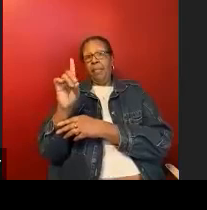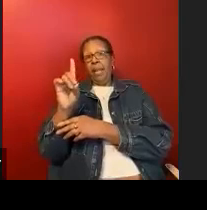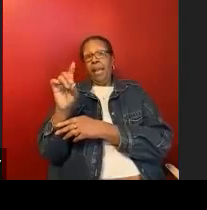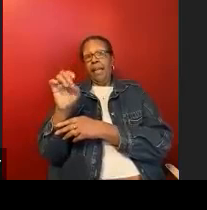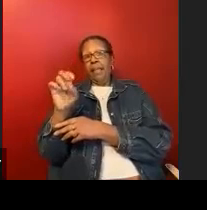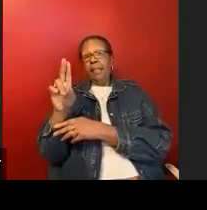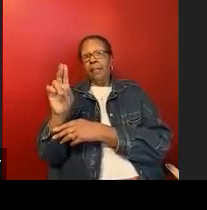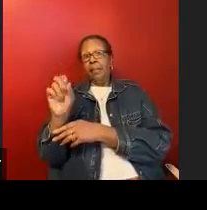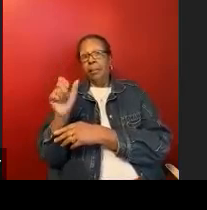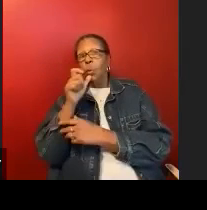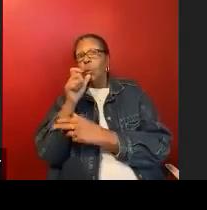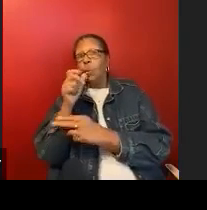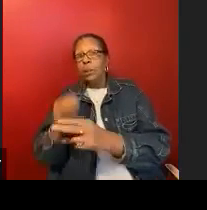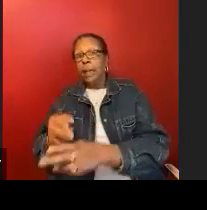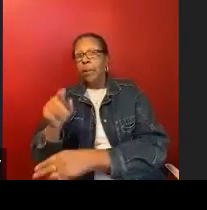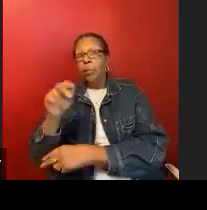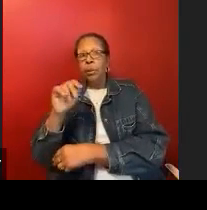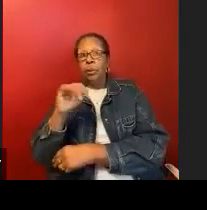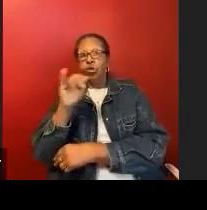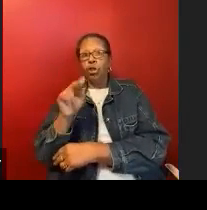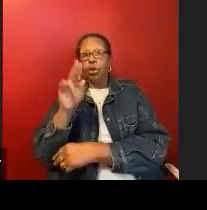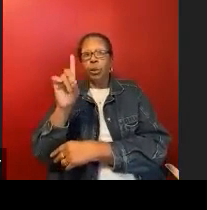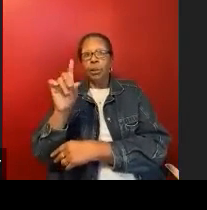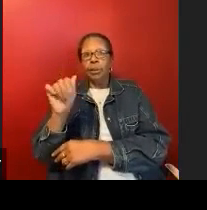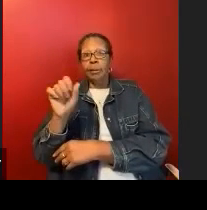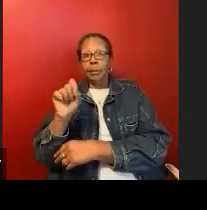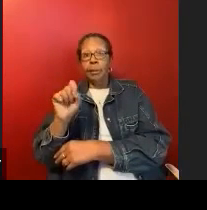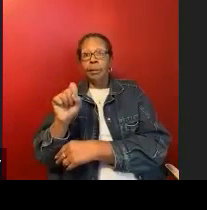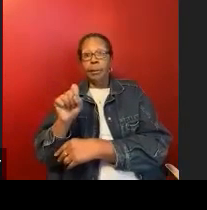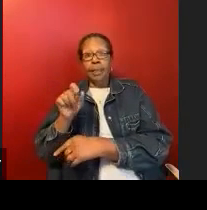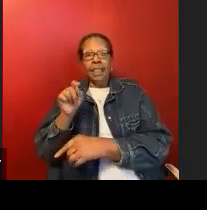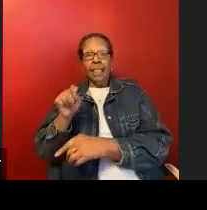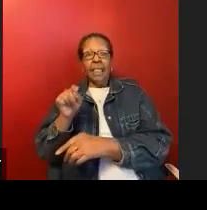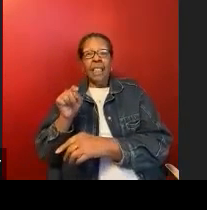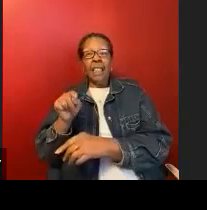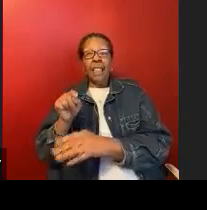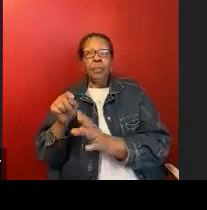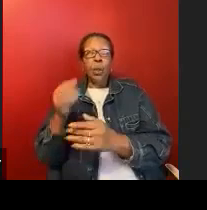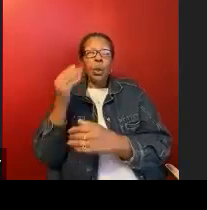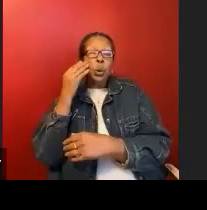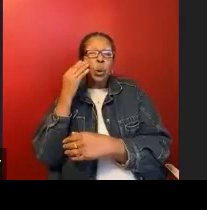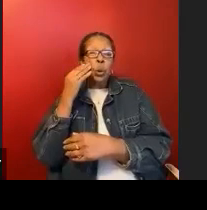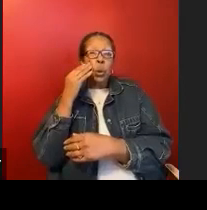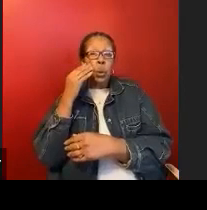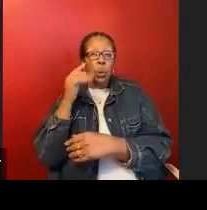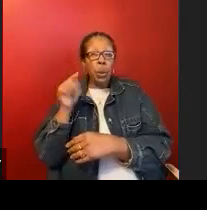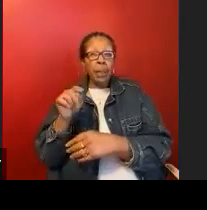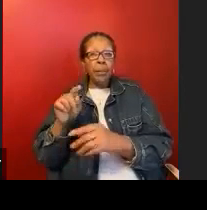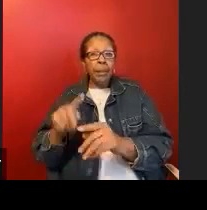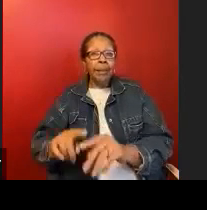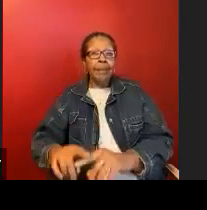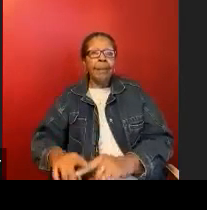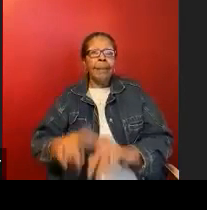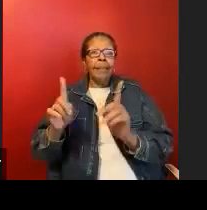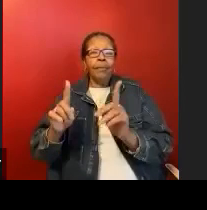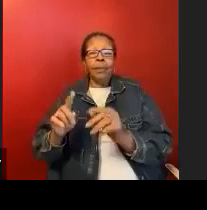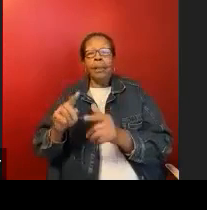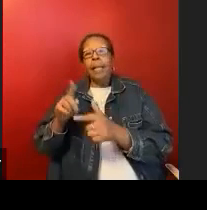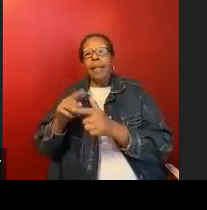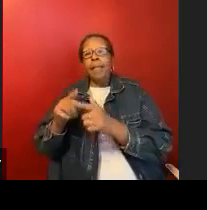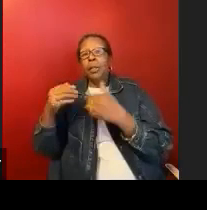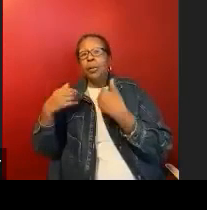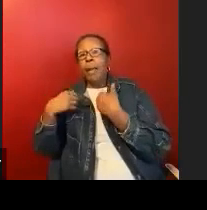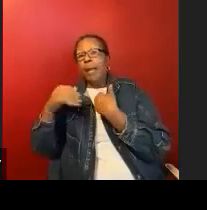was distinguished between the other Judas, because there's another Judas whose name is Judas, who's the son of Iscariot. So they call him Judas